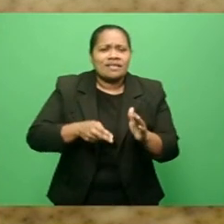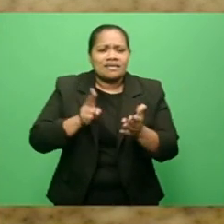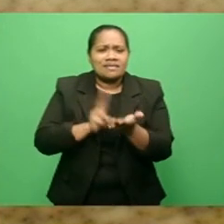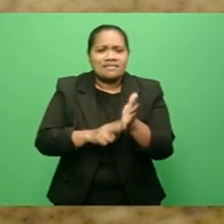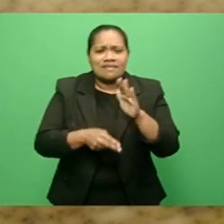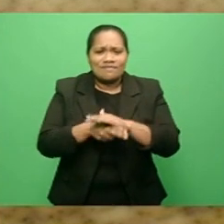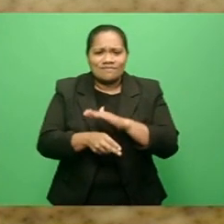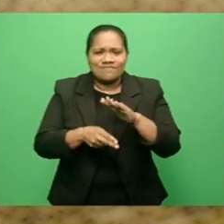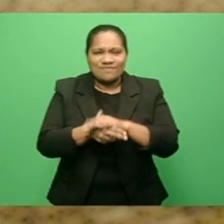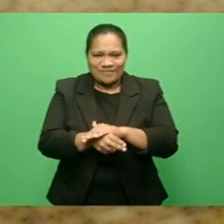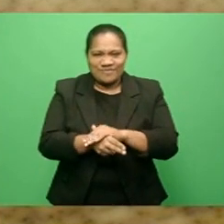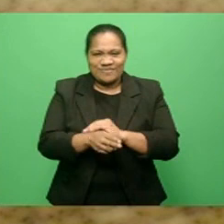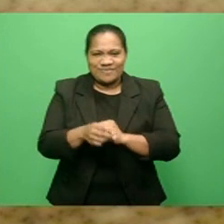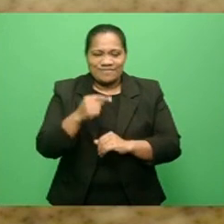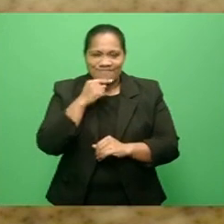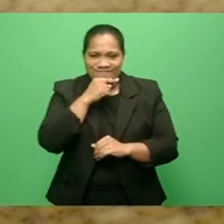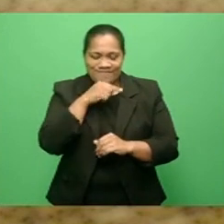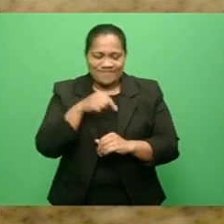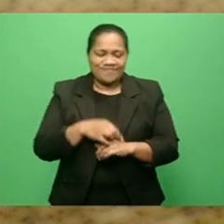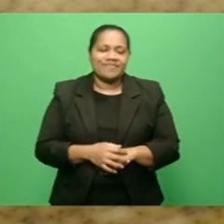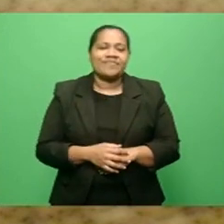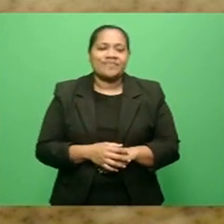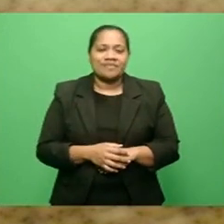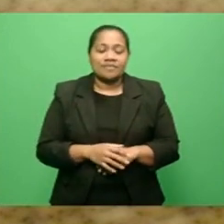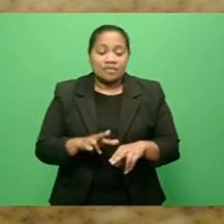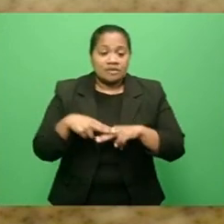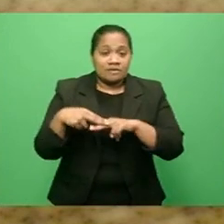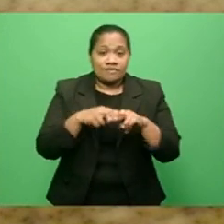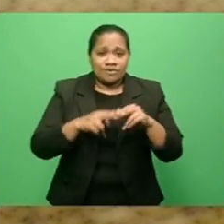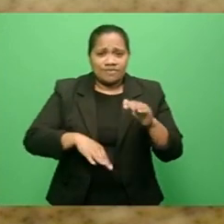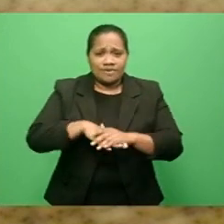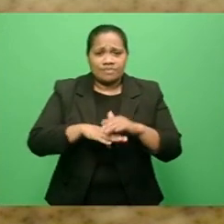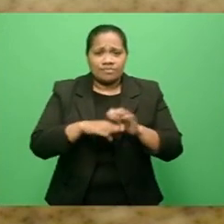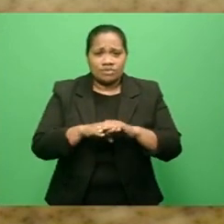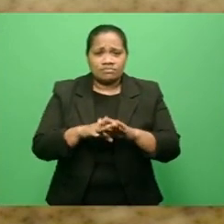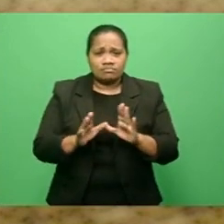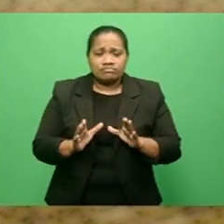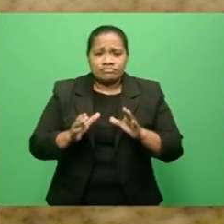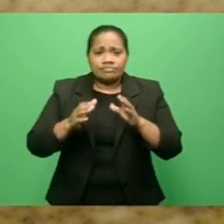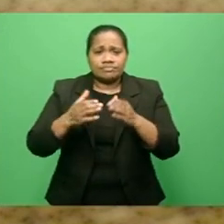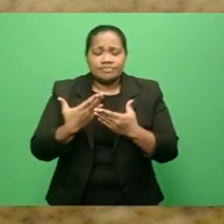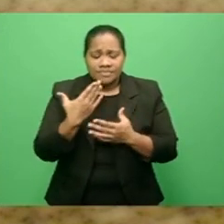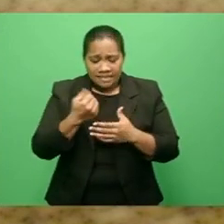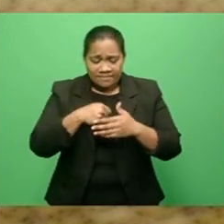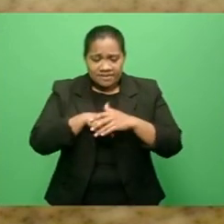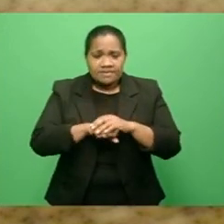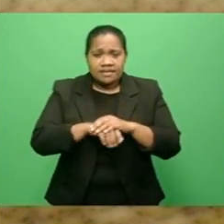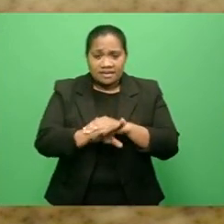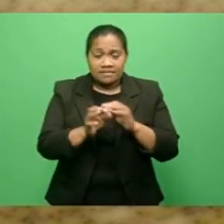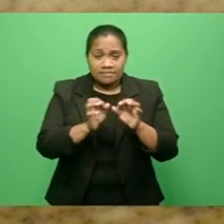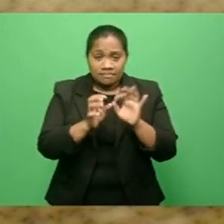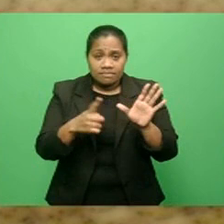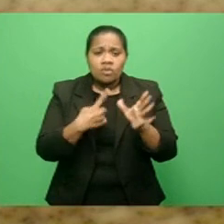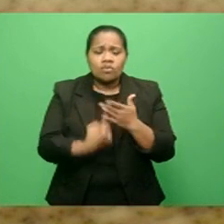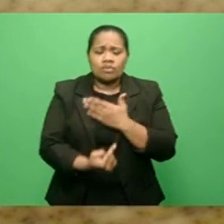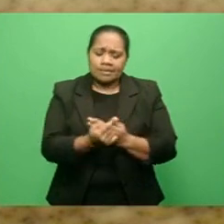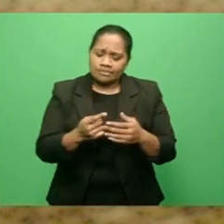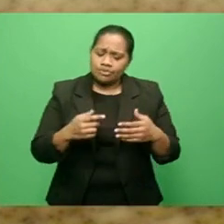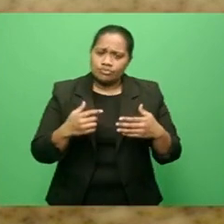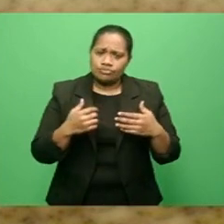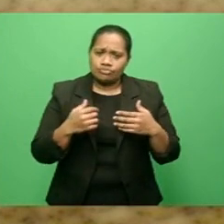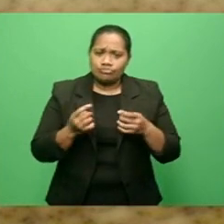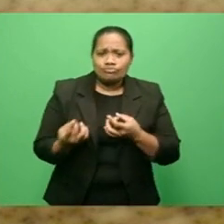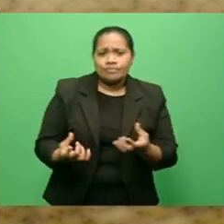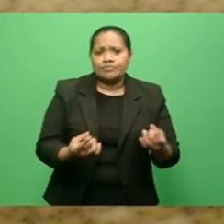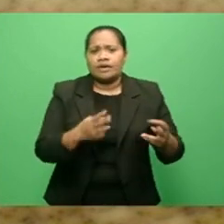Dunn. Dunn is part of the 30-member Fiji football squad that's assembled at the Fiji FA Academy in Ba, preparing for the FIFA World